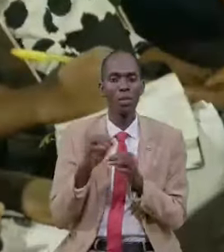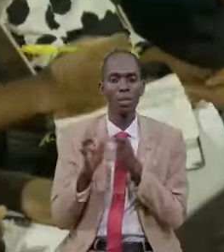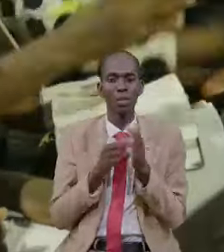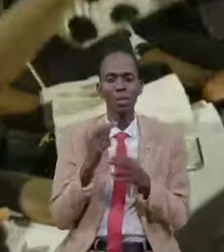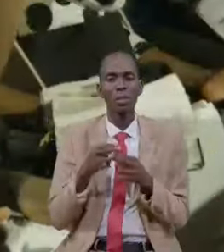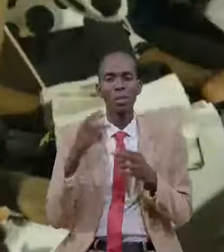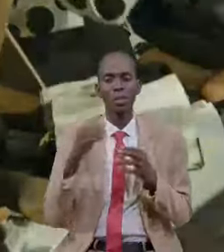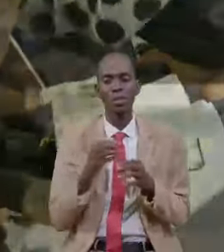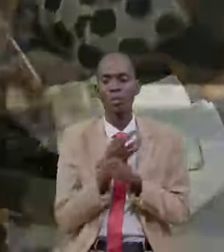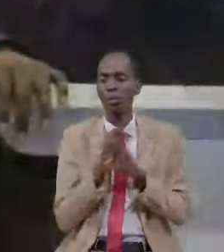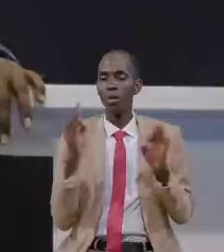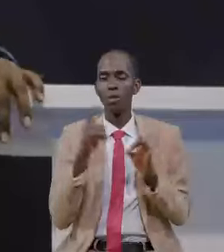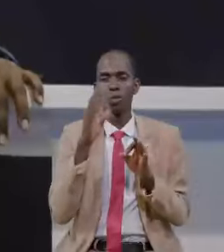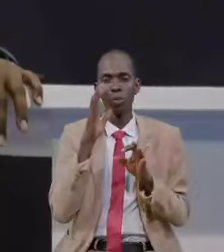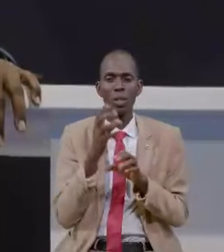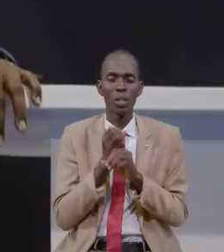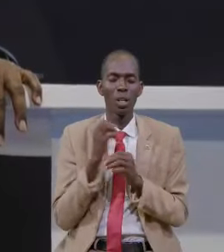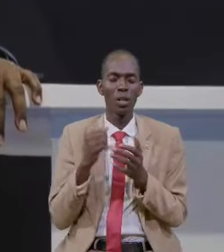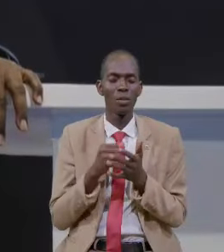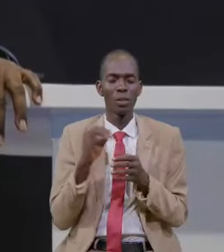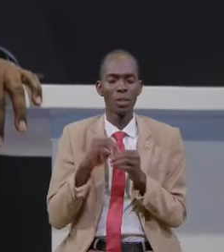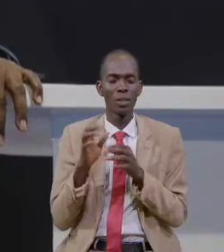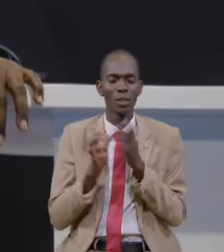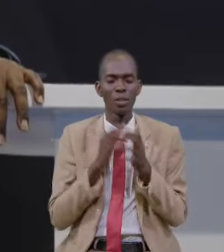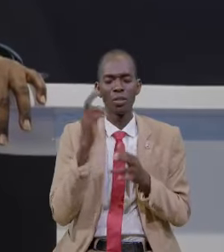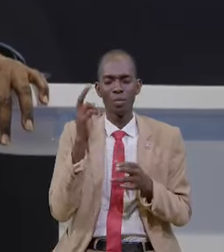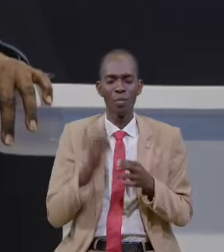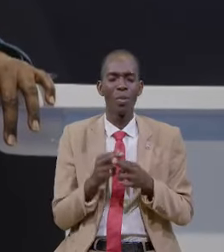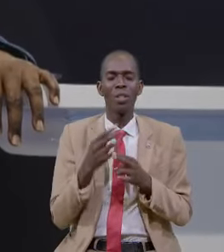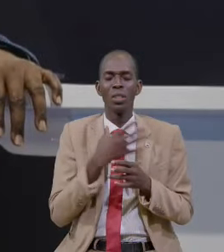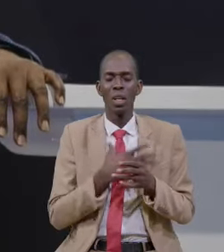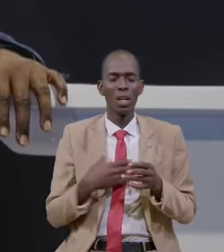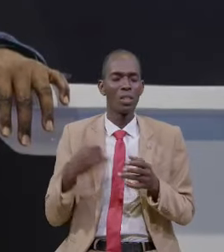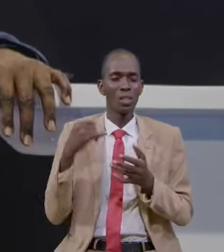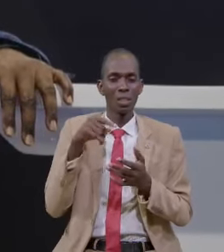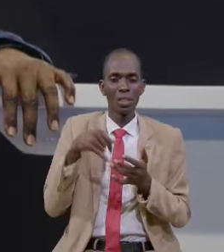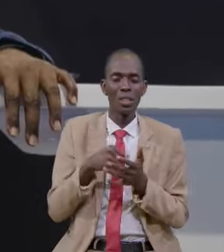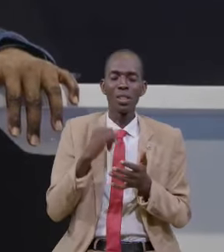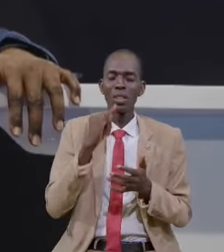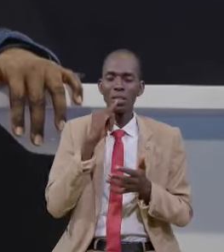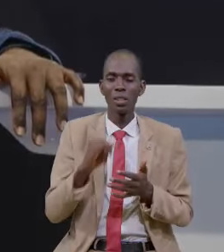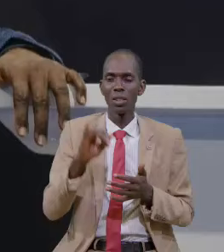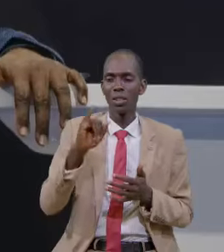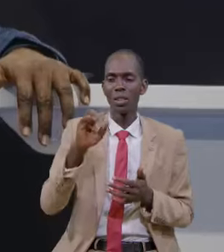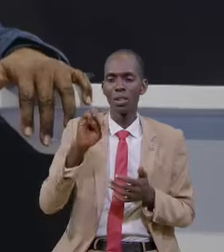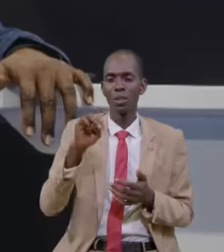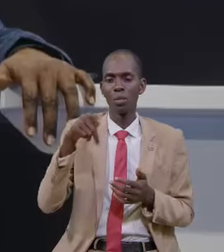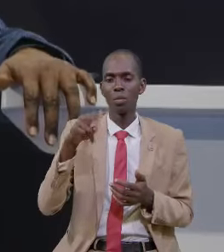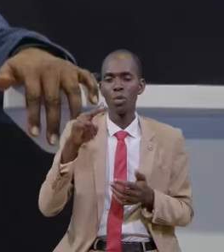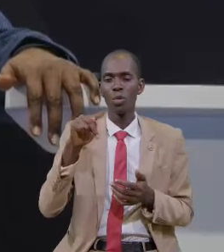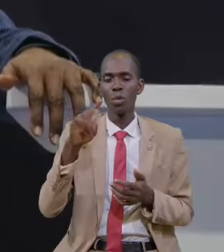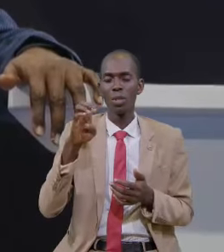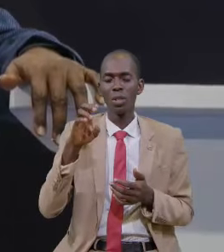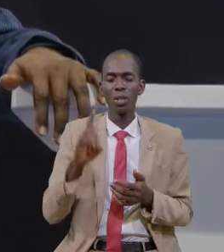have imputed. It is to your account tonight. And you'll get the alert